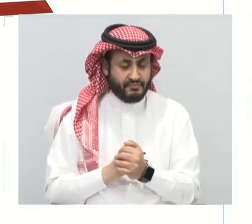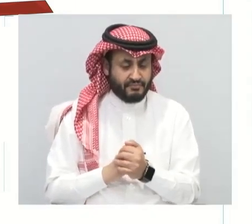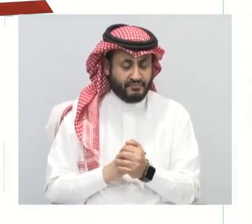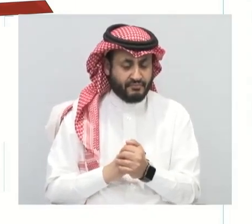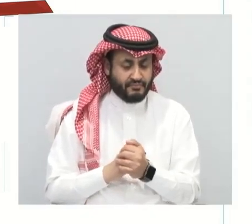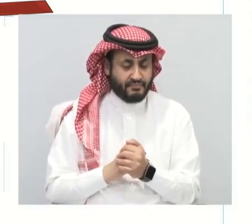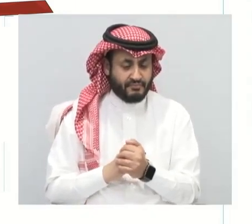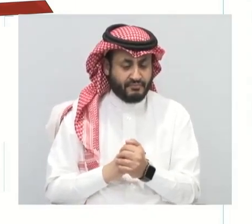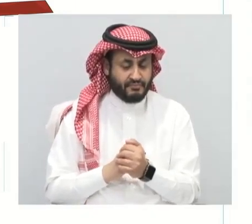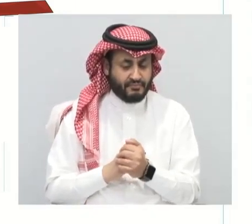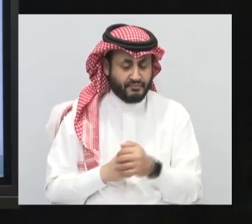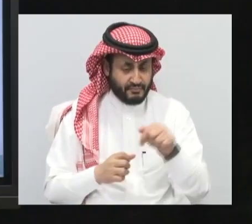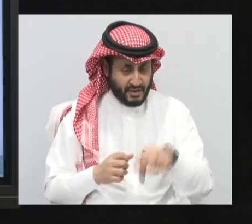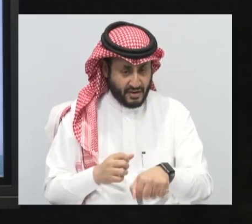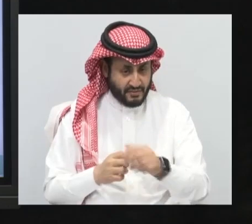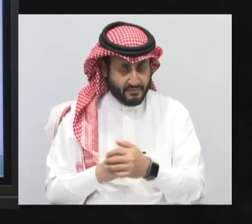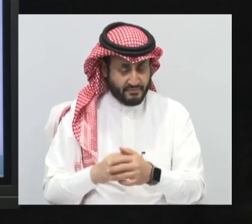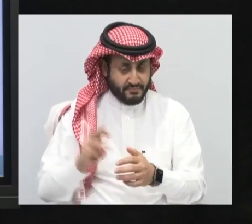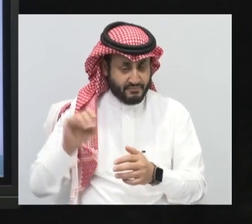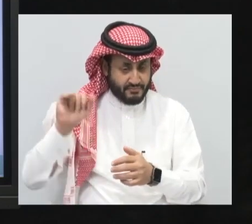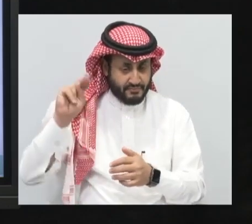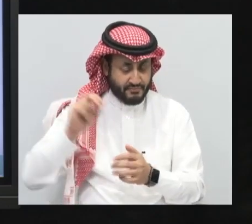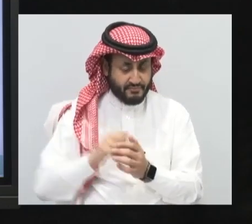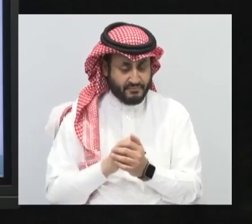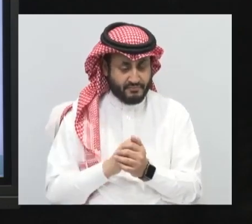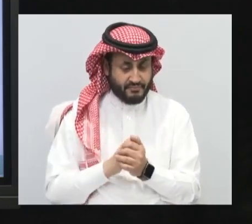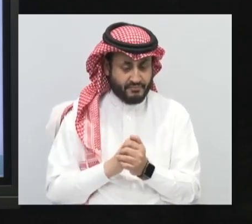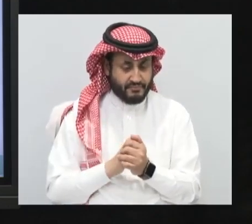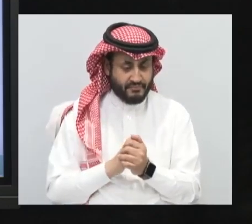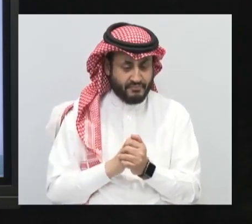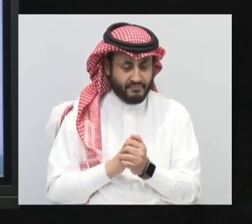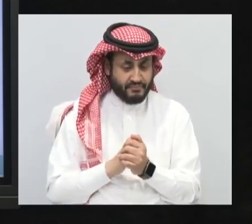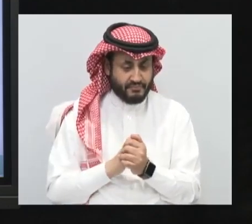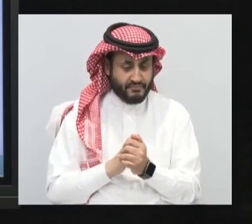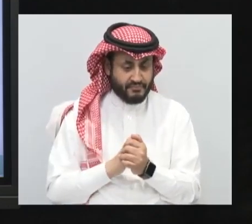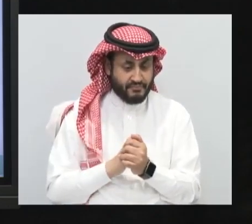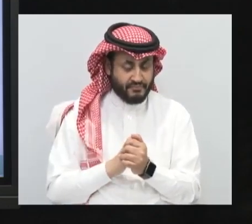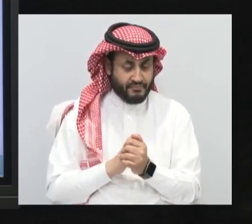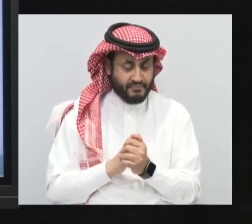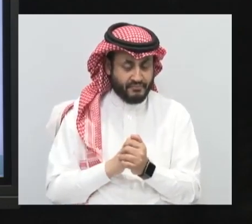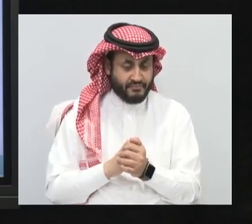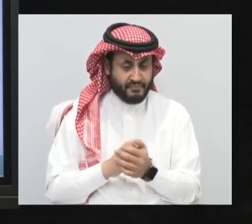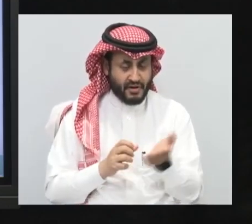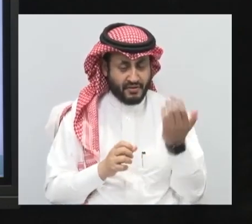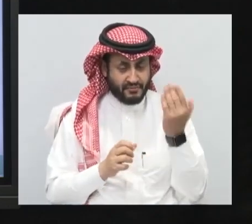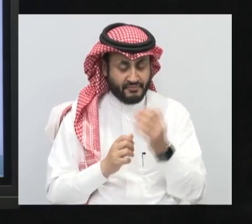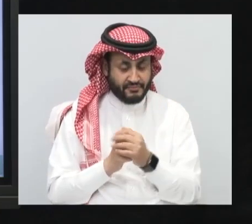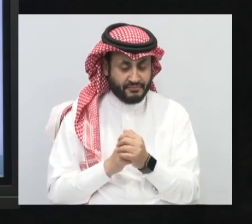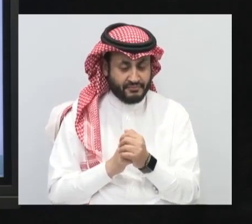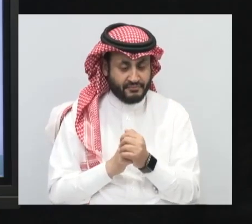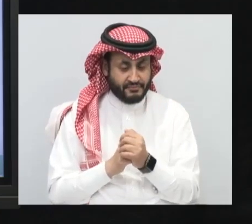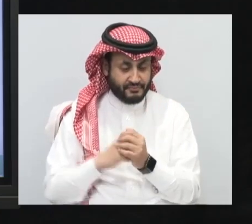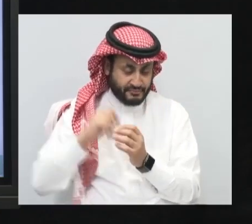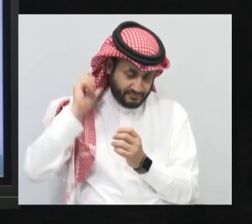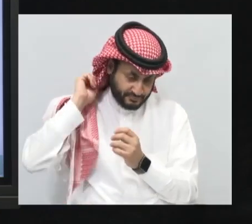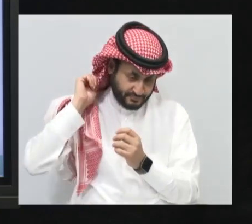race. If it happens regularly, you can say he wins the race. But if it happened in